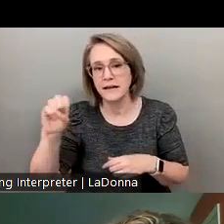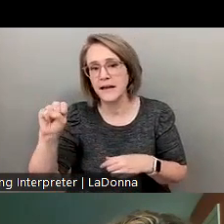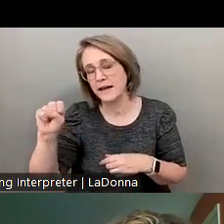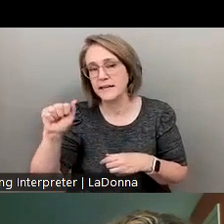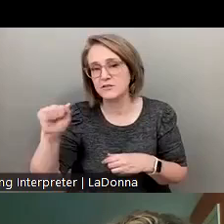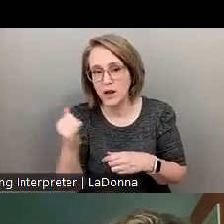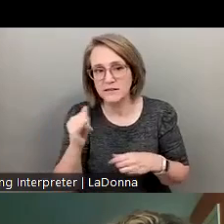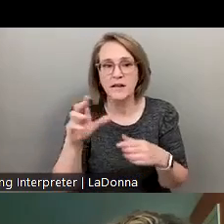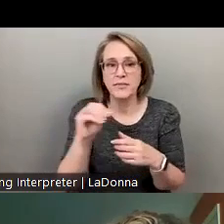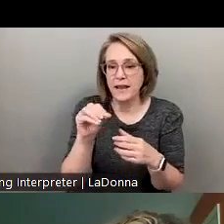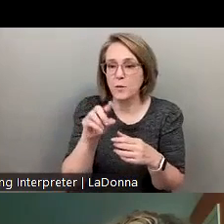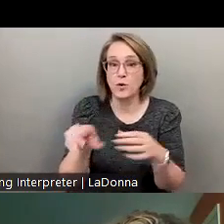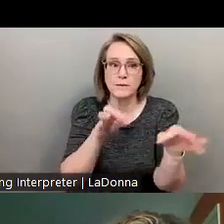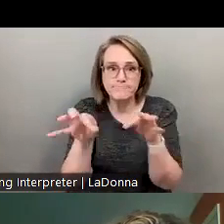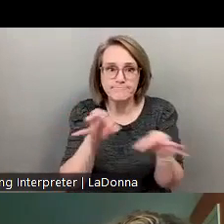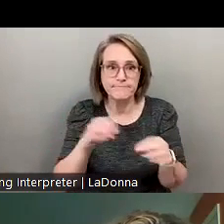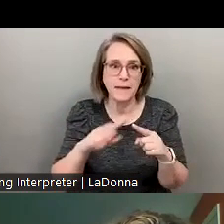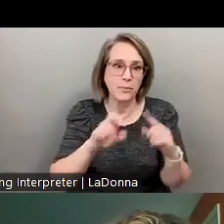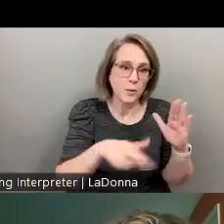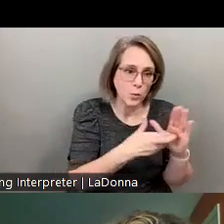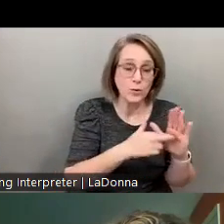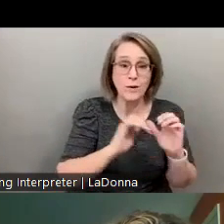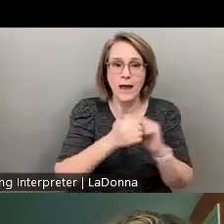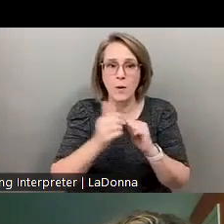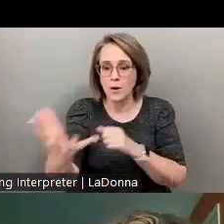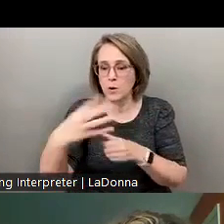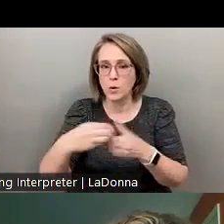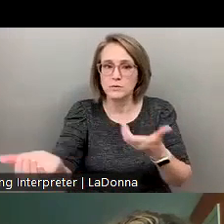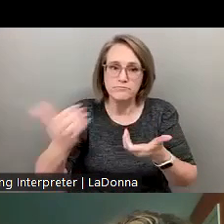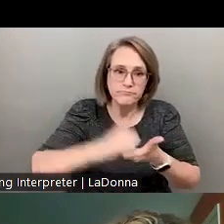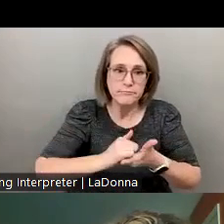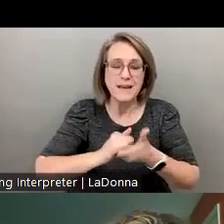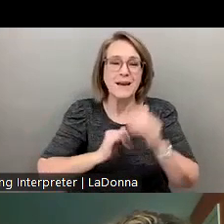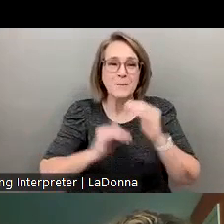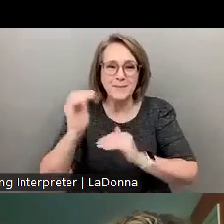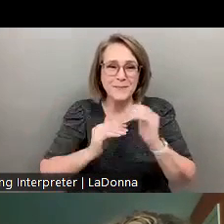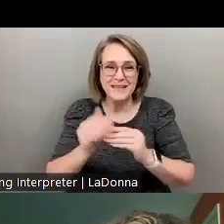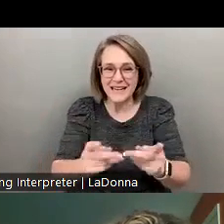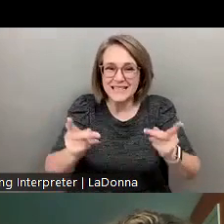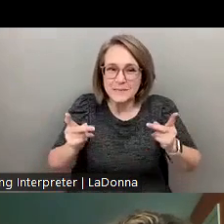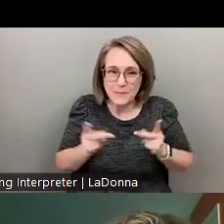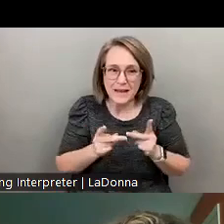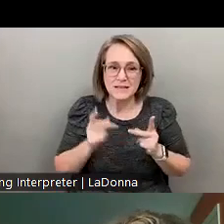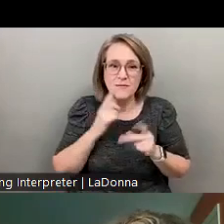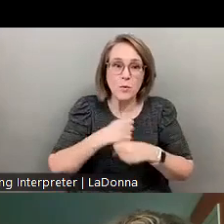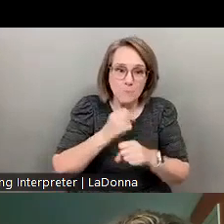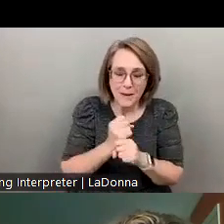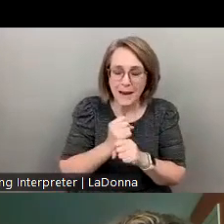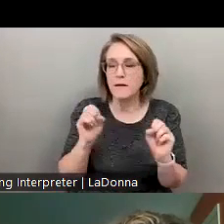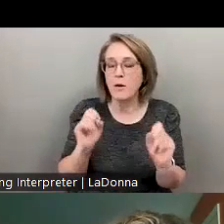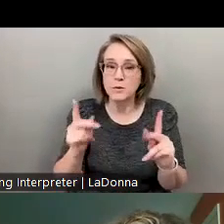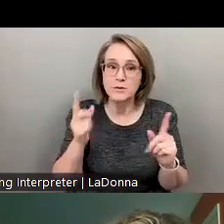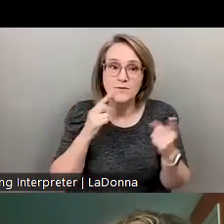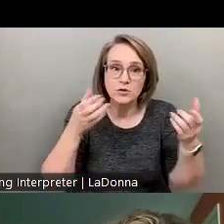as we talk about again, looping in everyone, building that table for making change. These